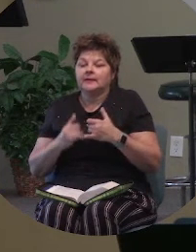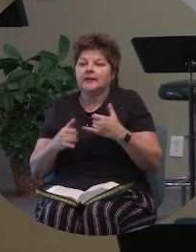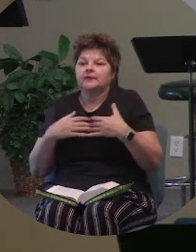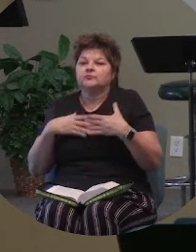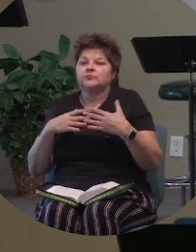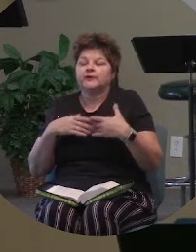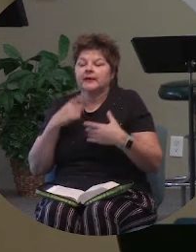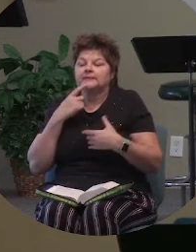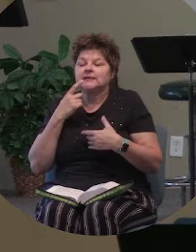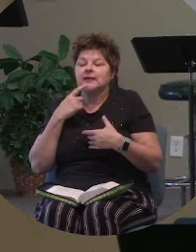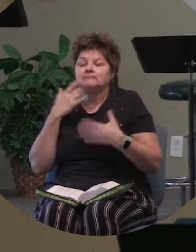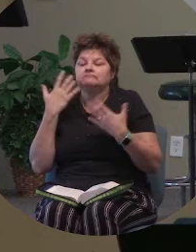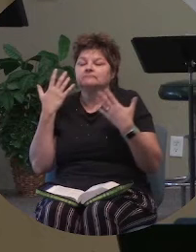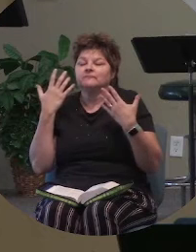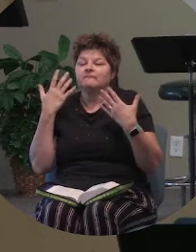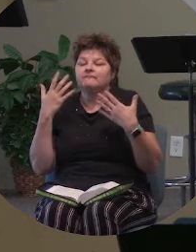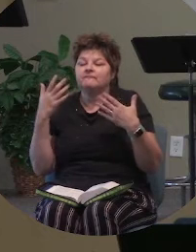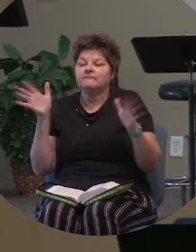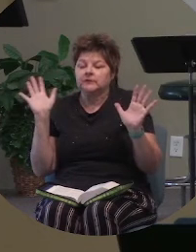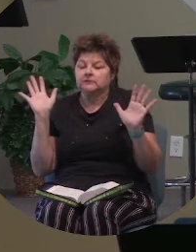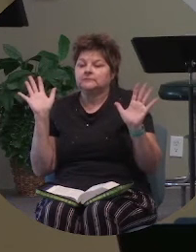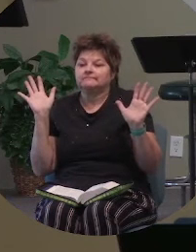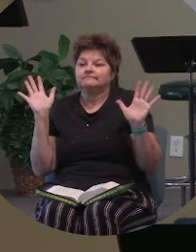it is finished.